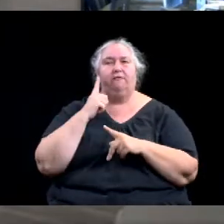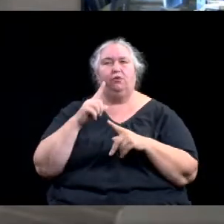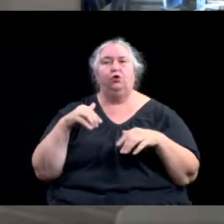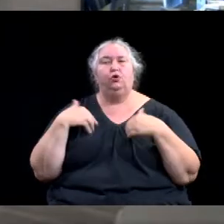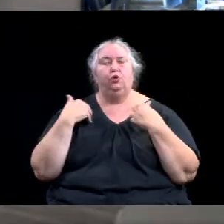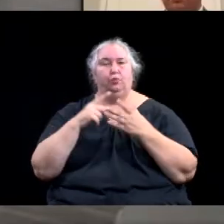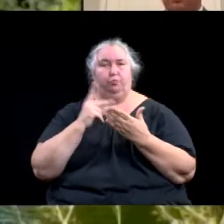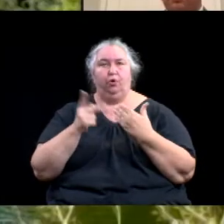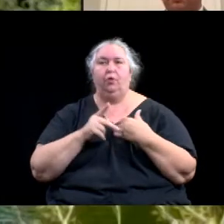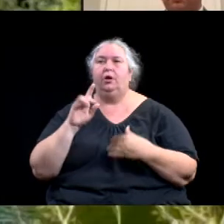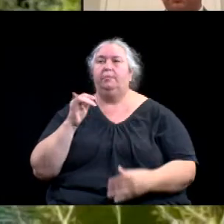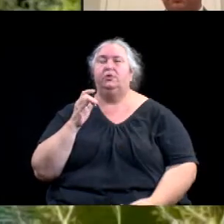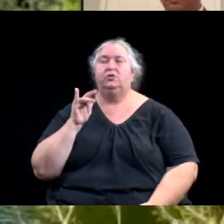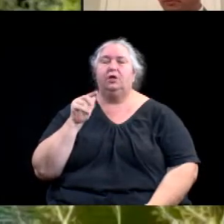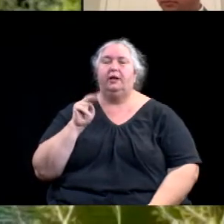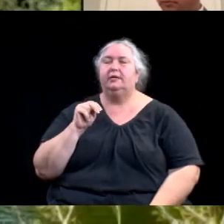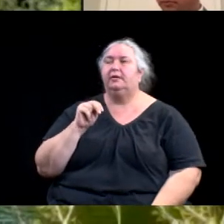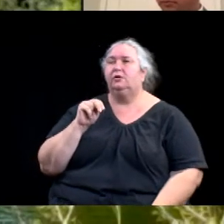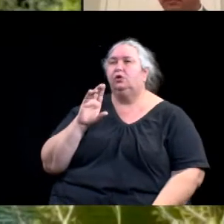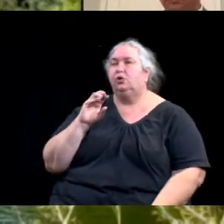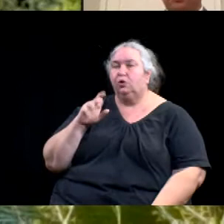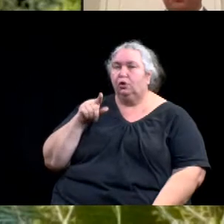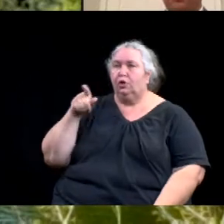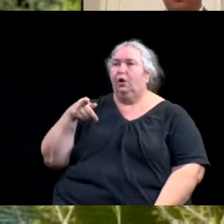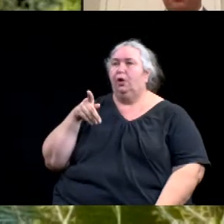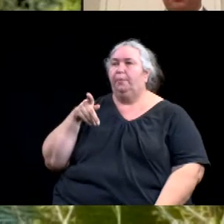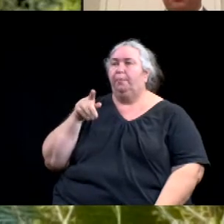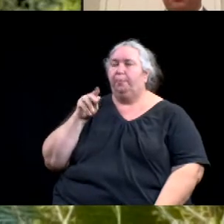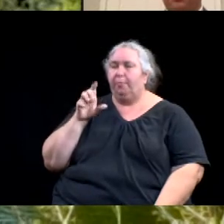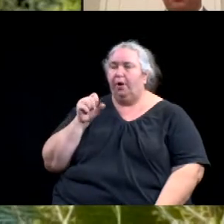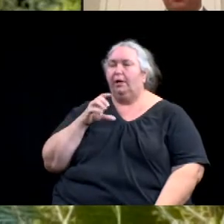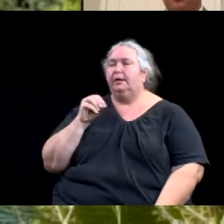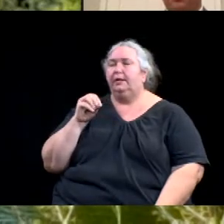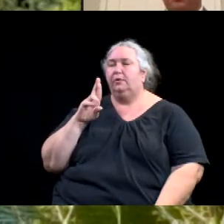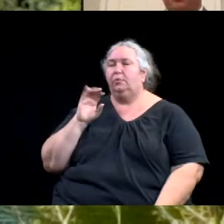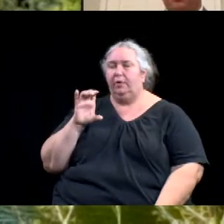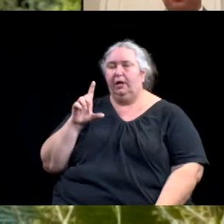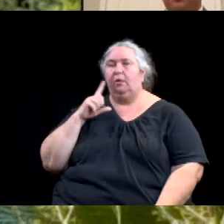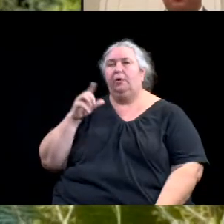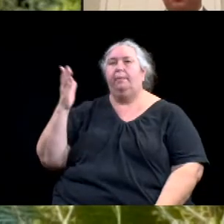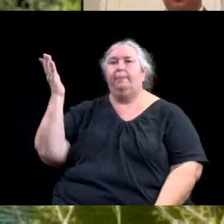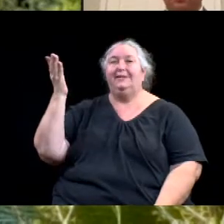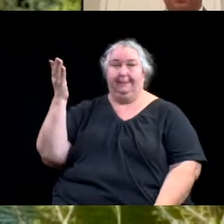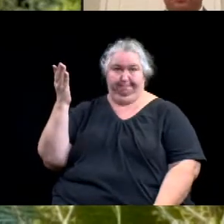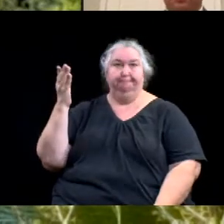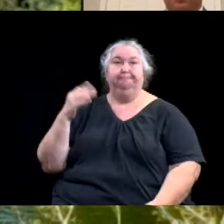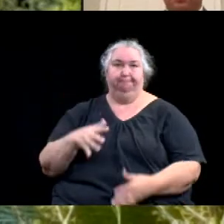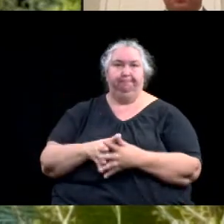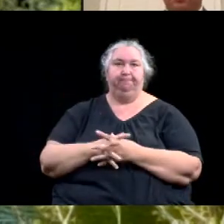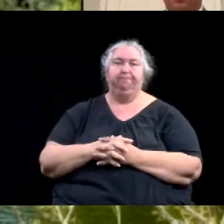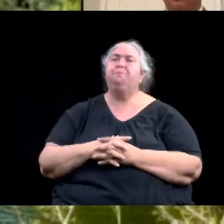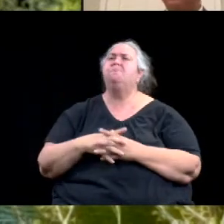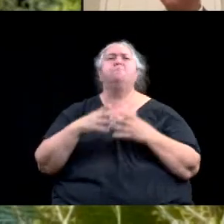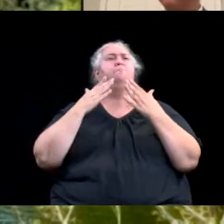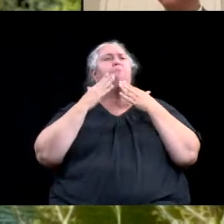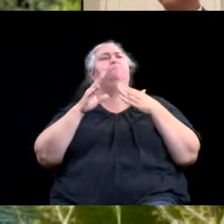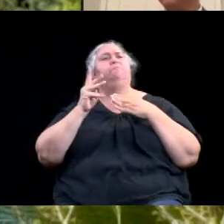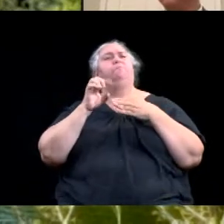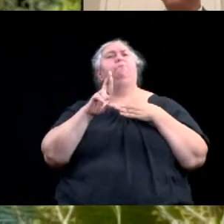Thank you, Mayor Meek, and Mayor and Council members. This is a public hearing for an ordinance of the City of